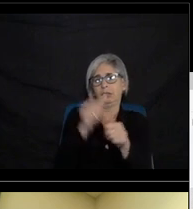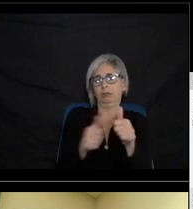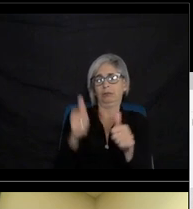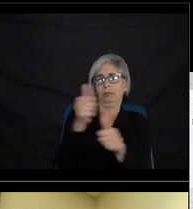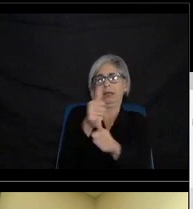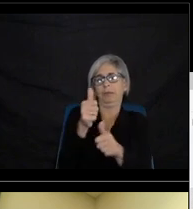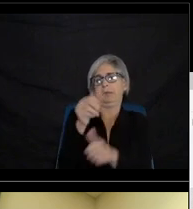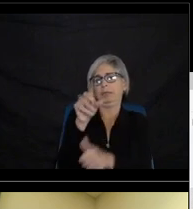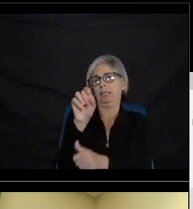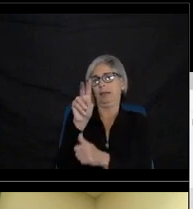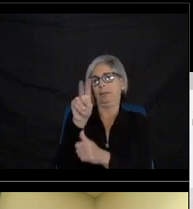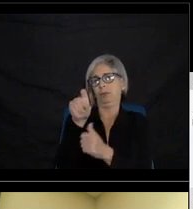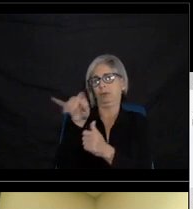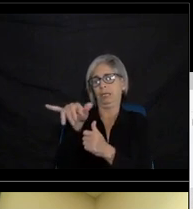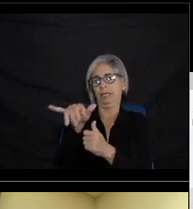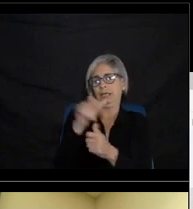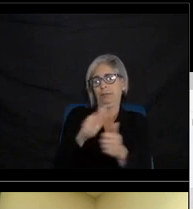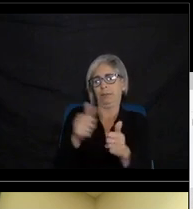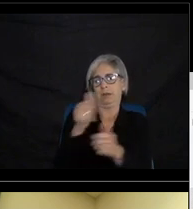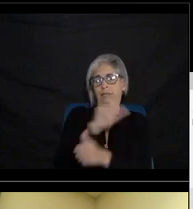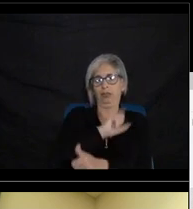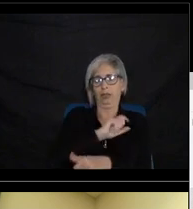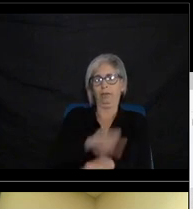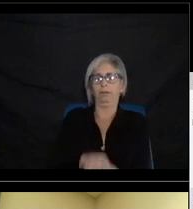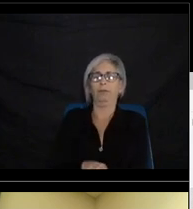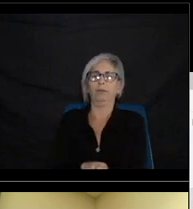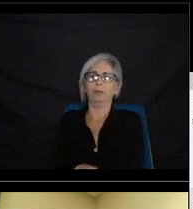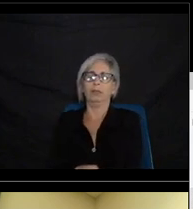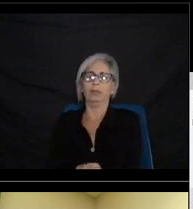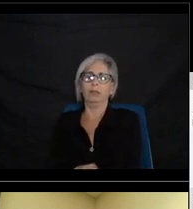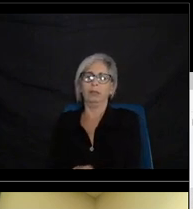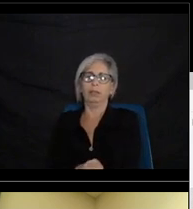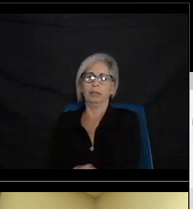chief. Yes, that would be great.